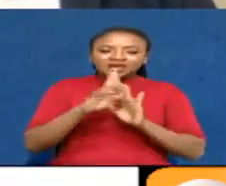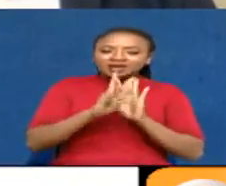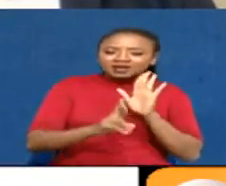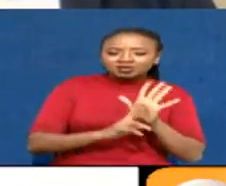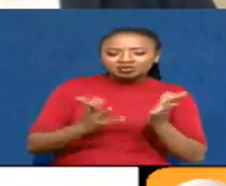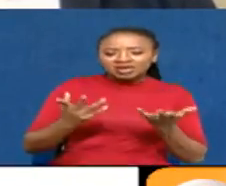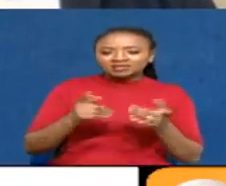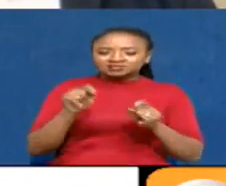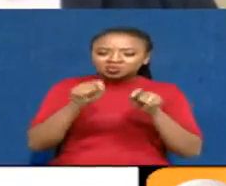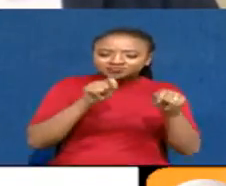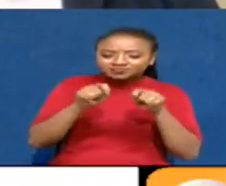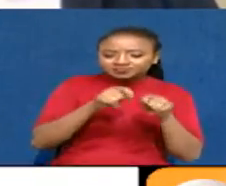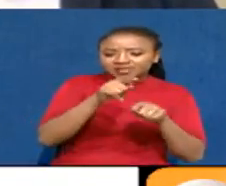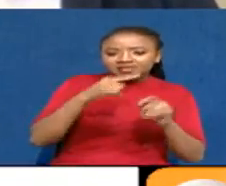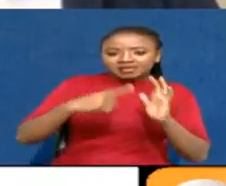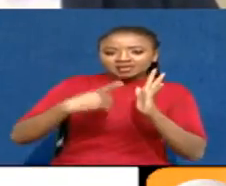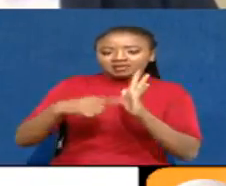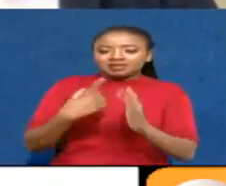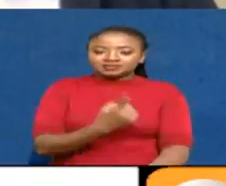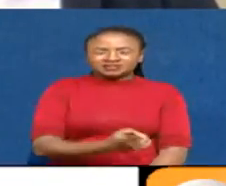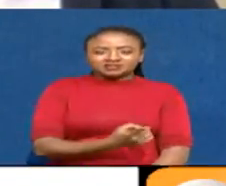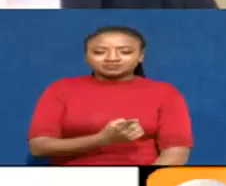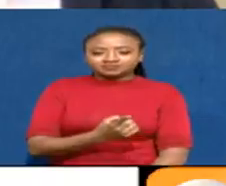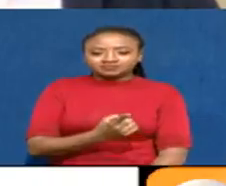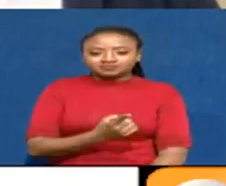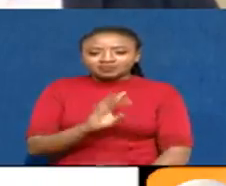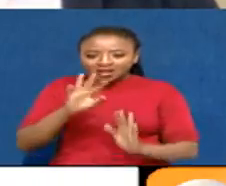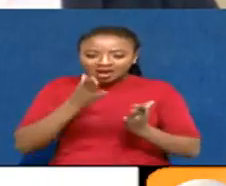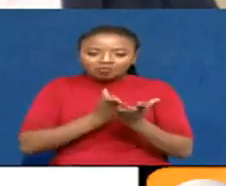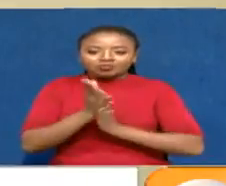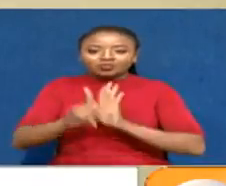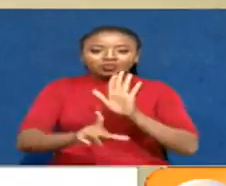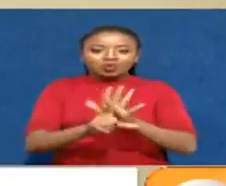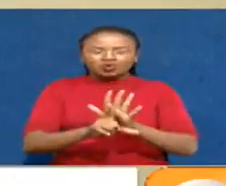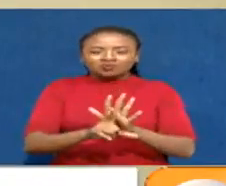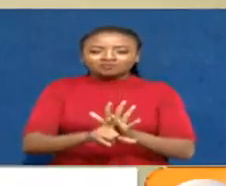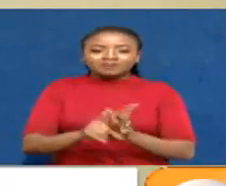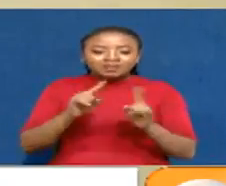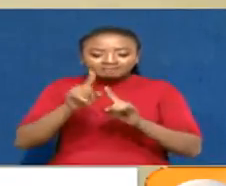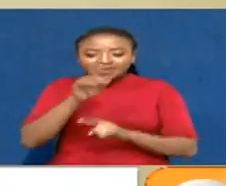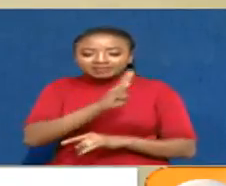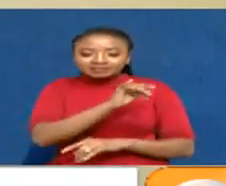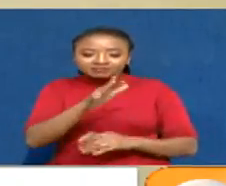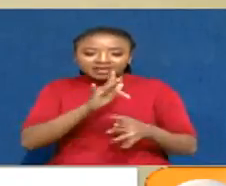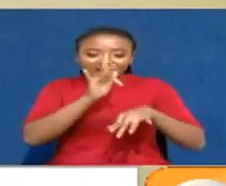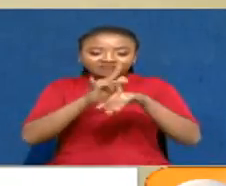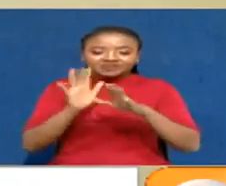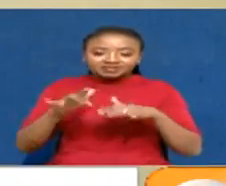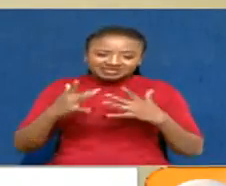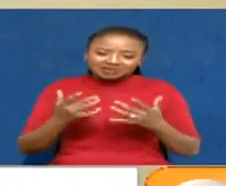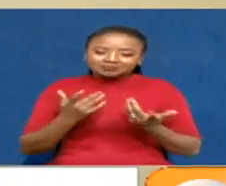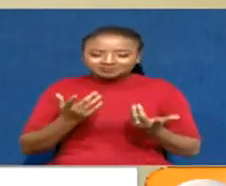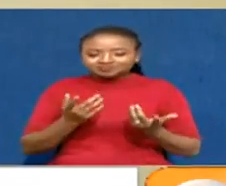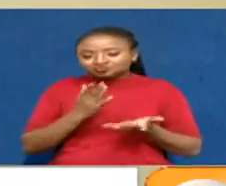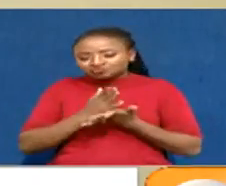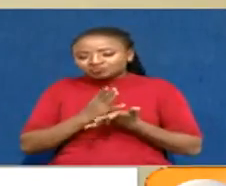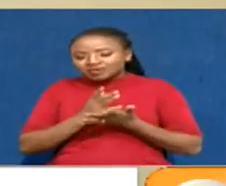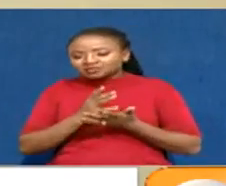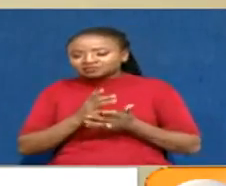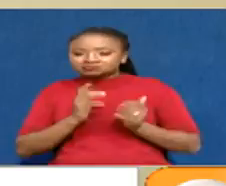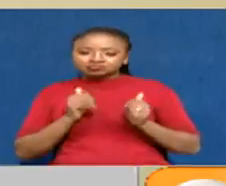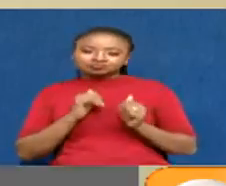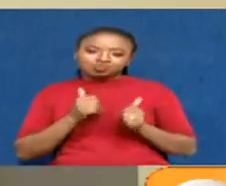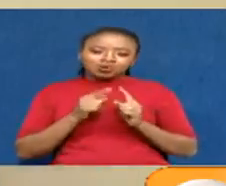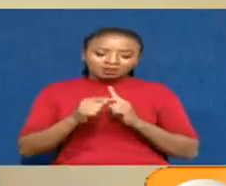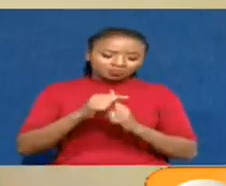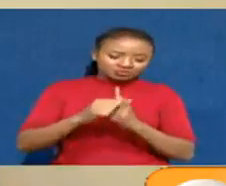we may have a few points of difference in how that regulation is actually affected, overall, it is in the right direction. I